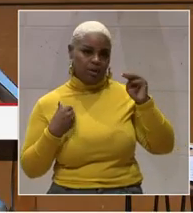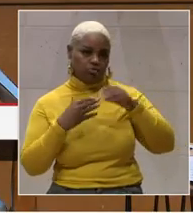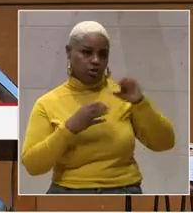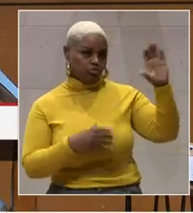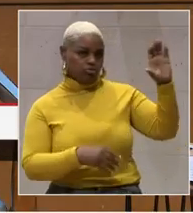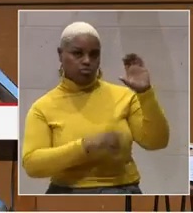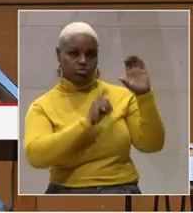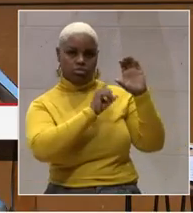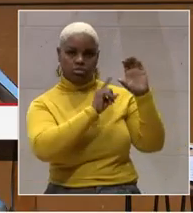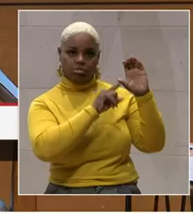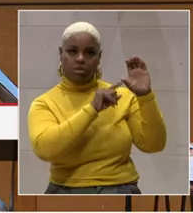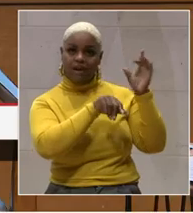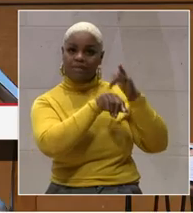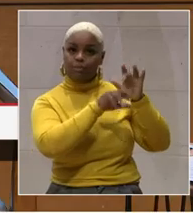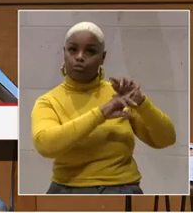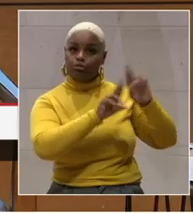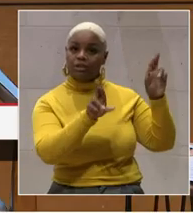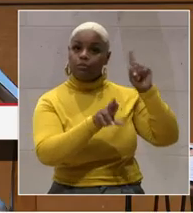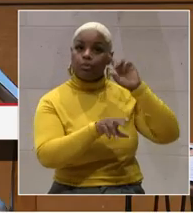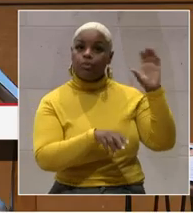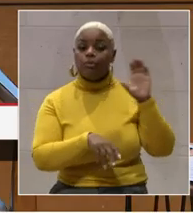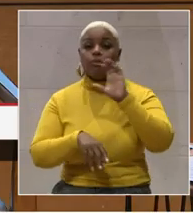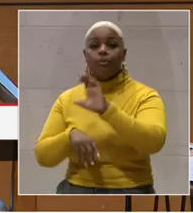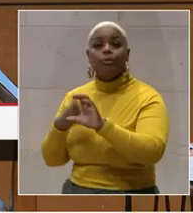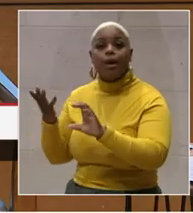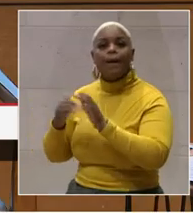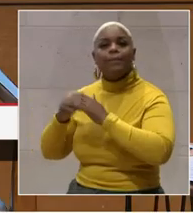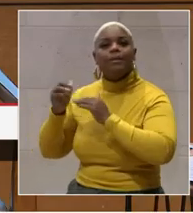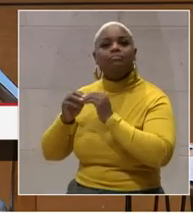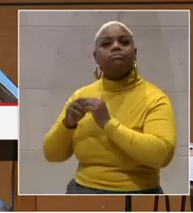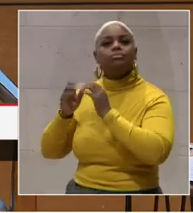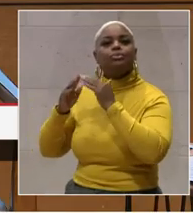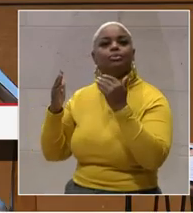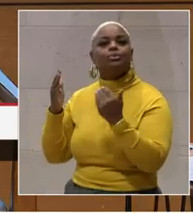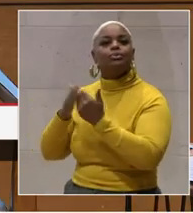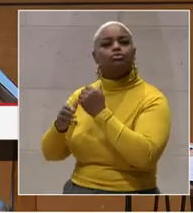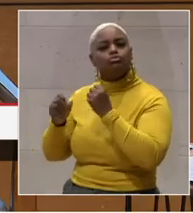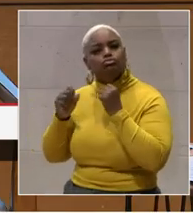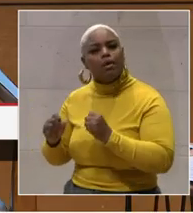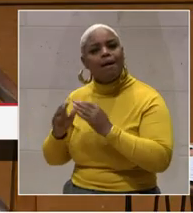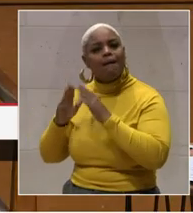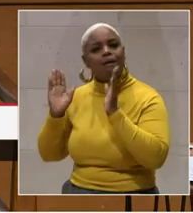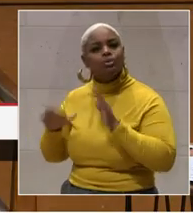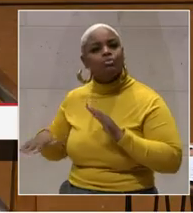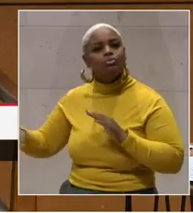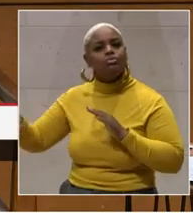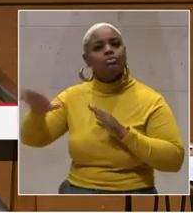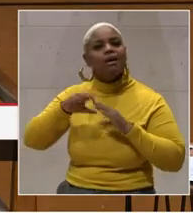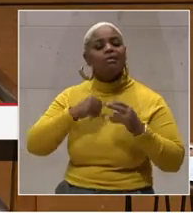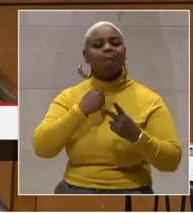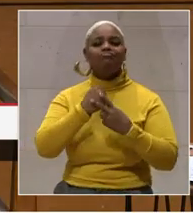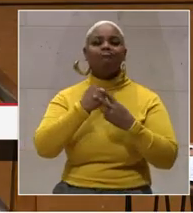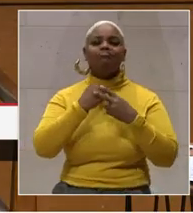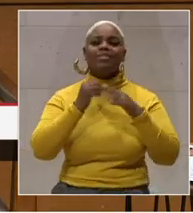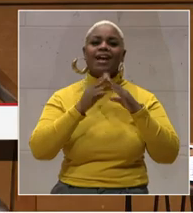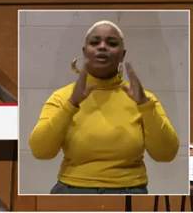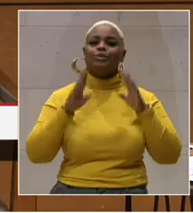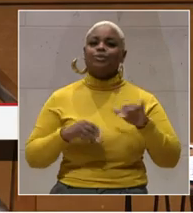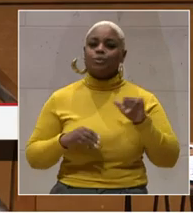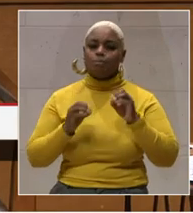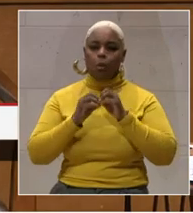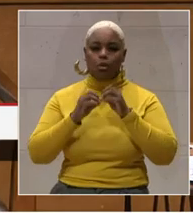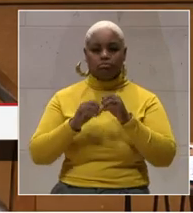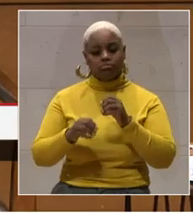to come to help build new resilient housing, to help preserve housing and make it more energy